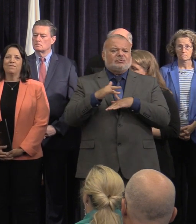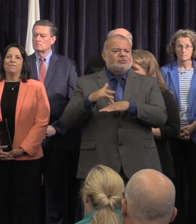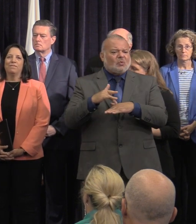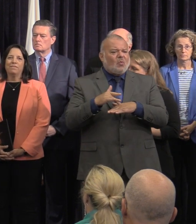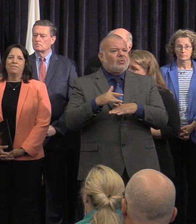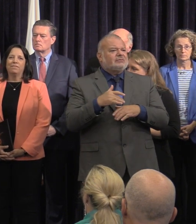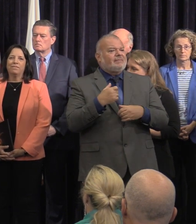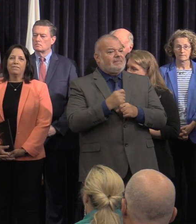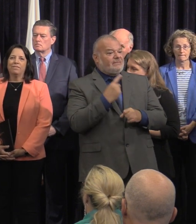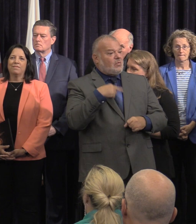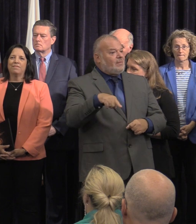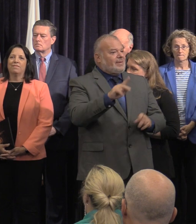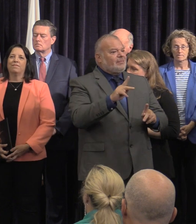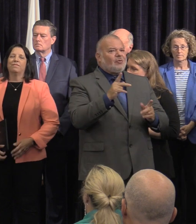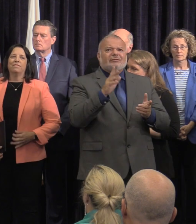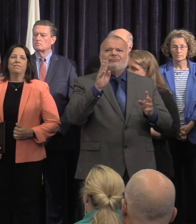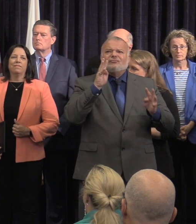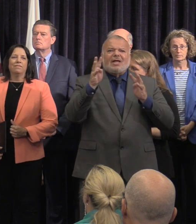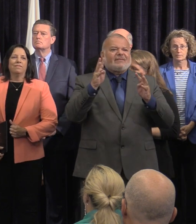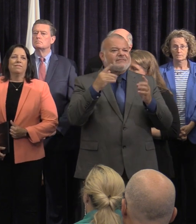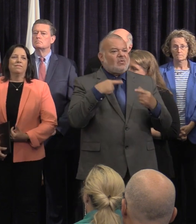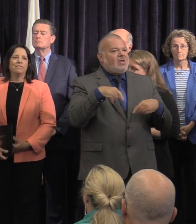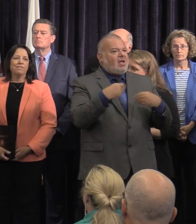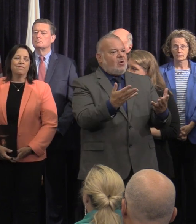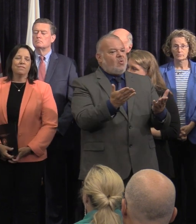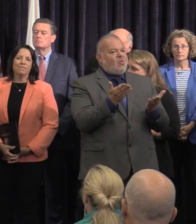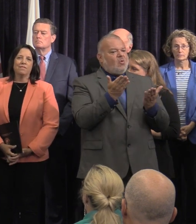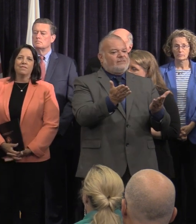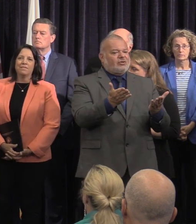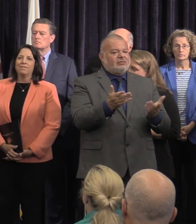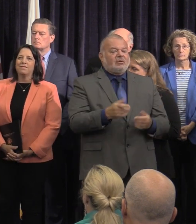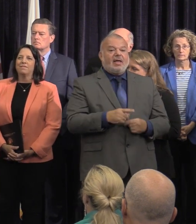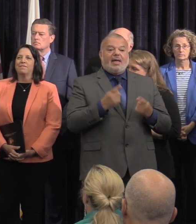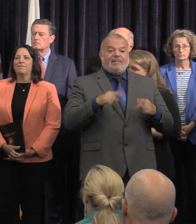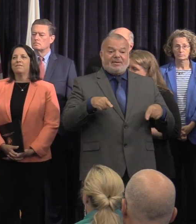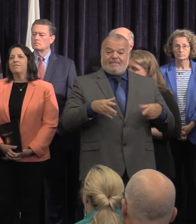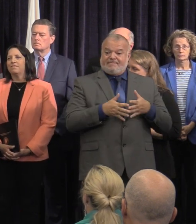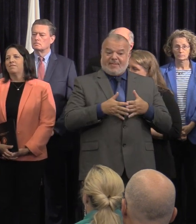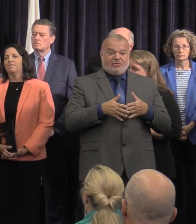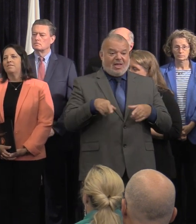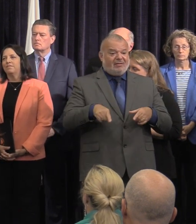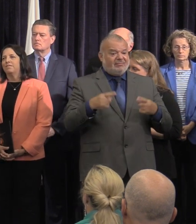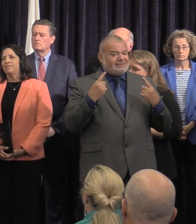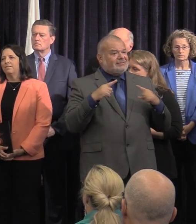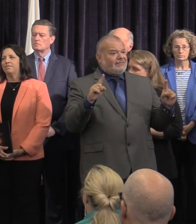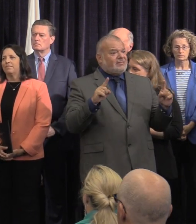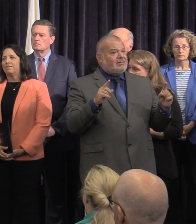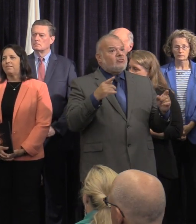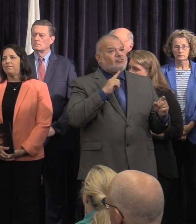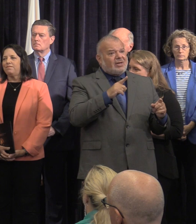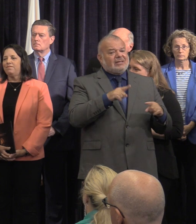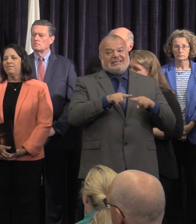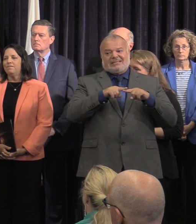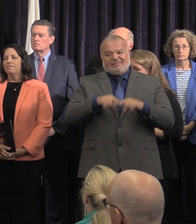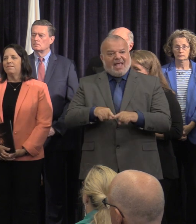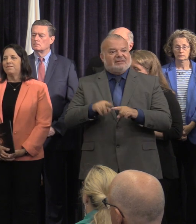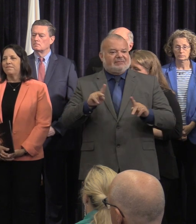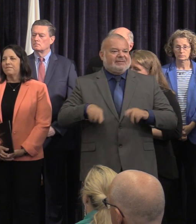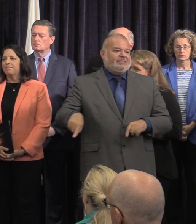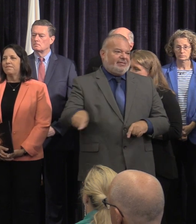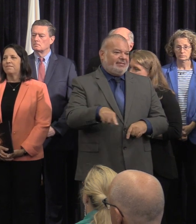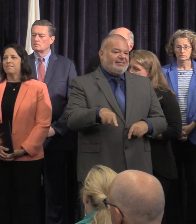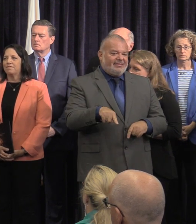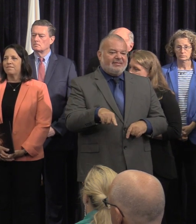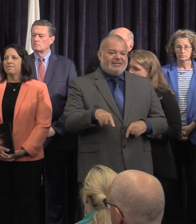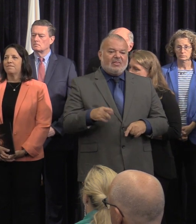newcomers who have always been the engine of America's success. They're assets who can